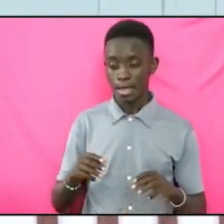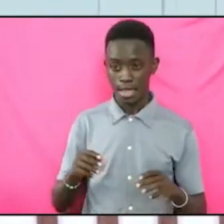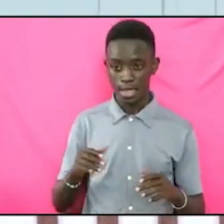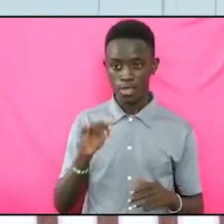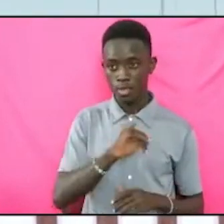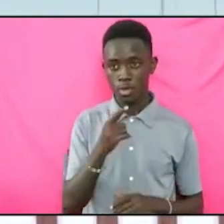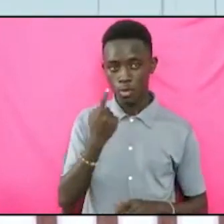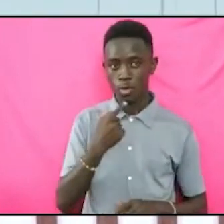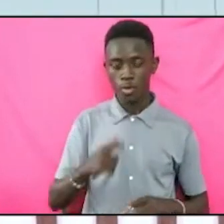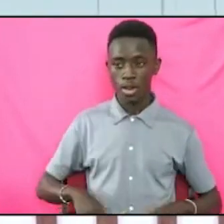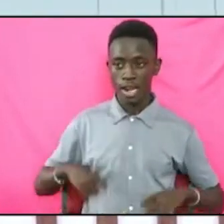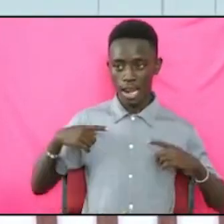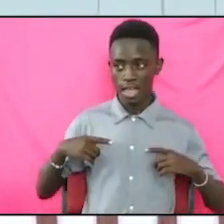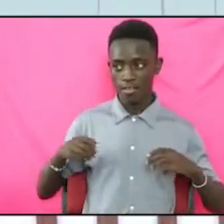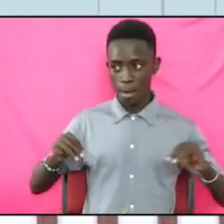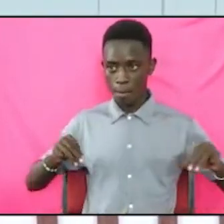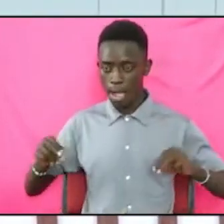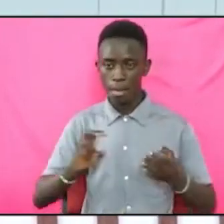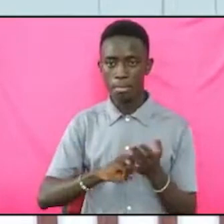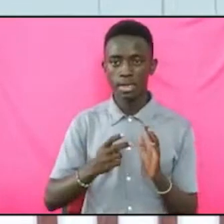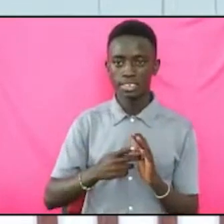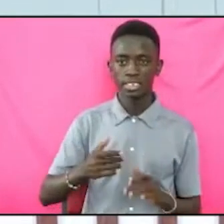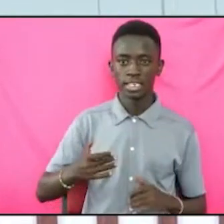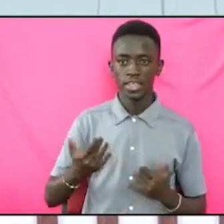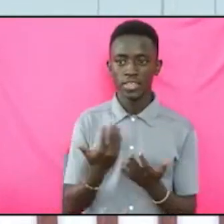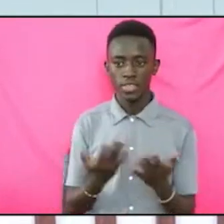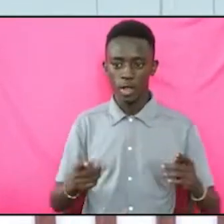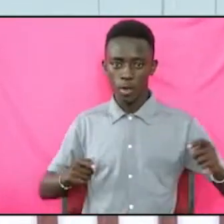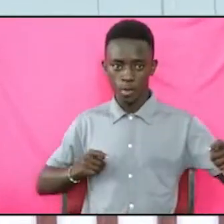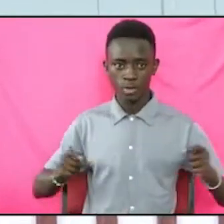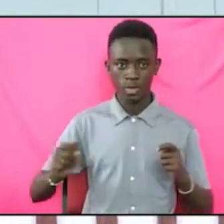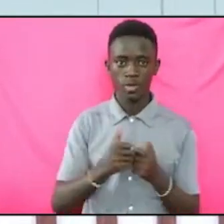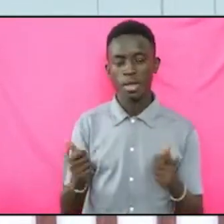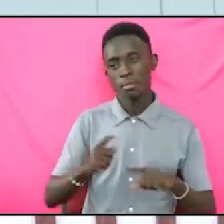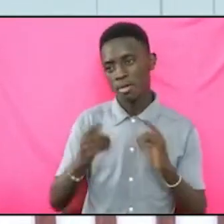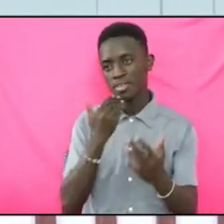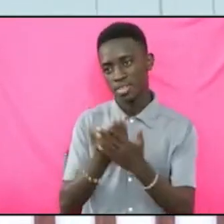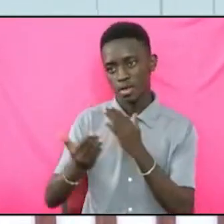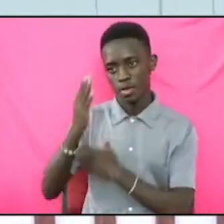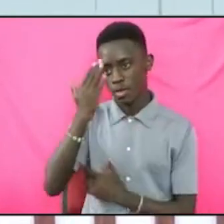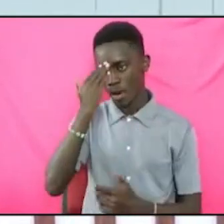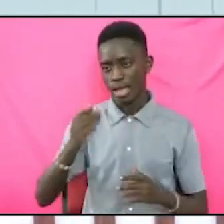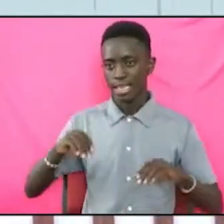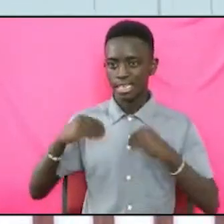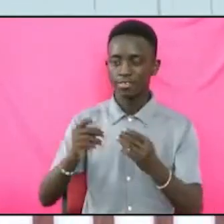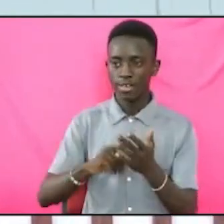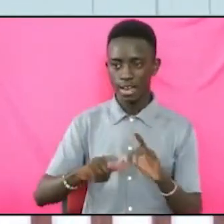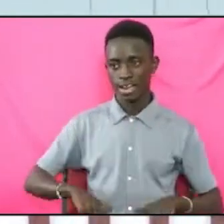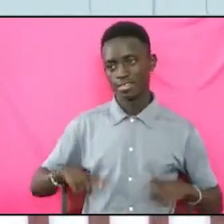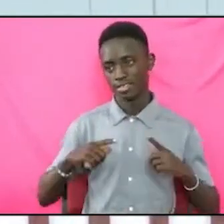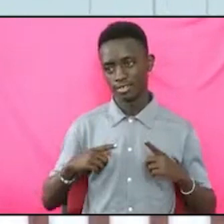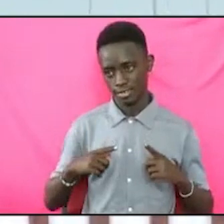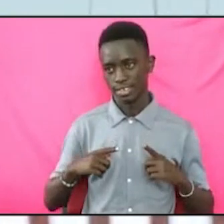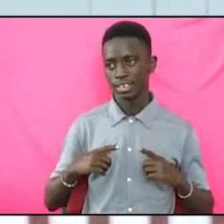still able to control things around you. We thank God for the gift of life and life eternal through Christ our Lord,